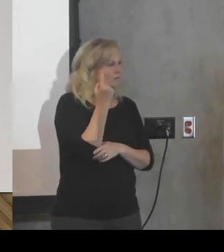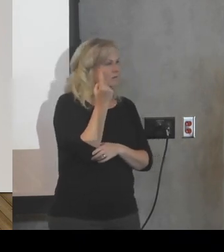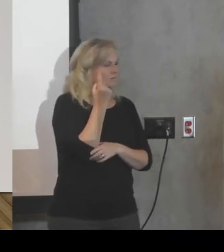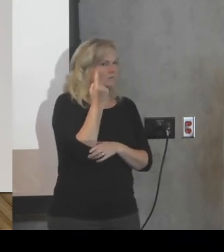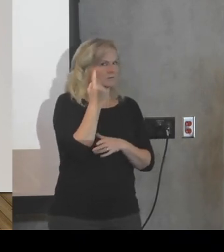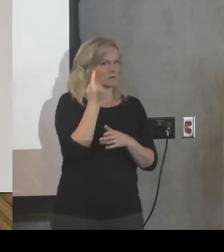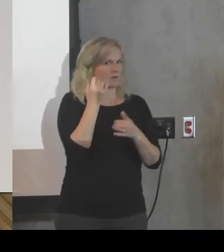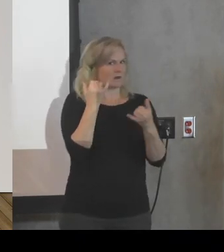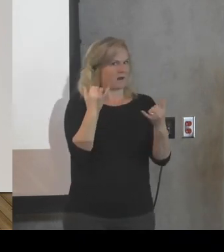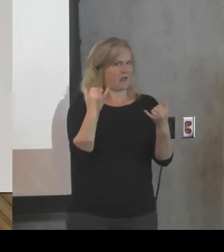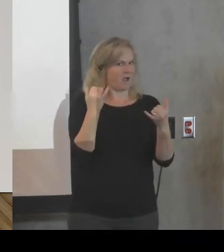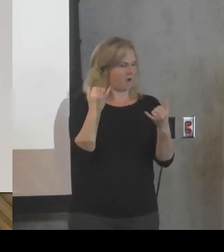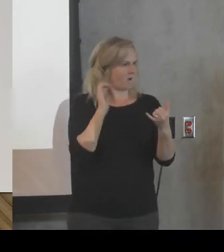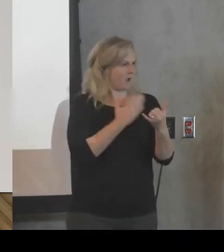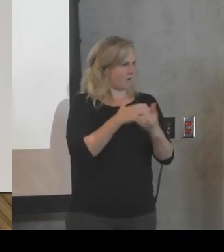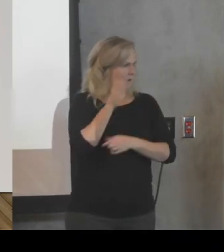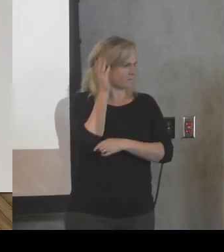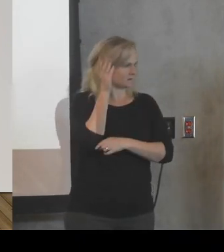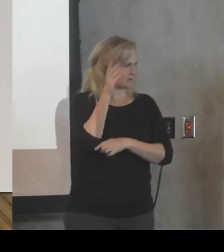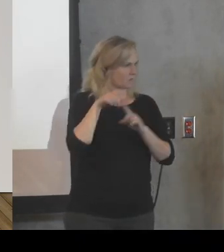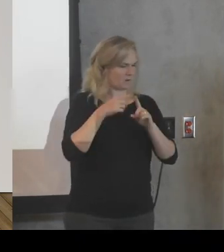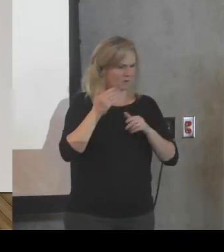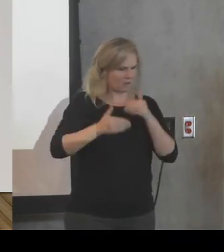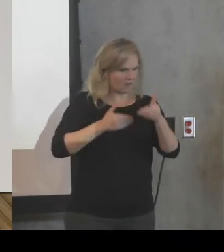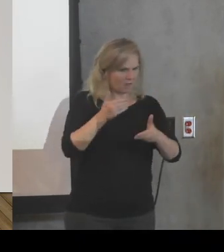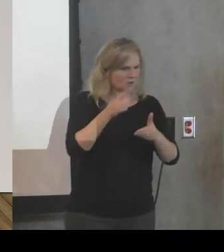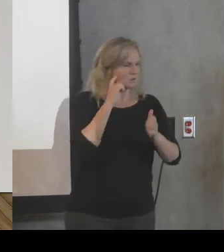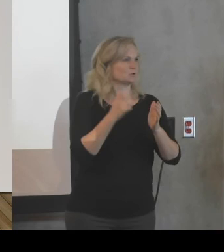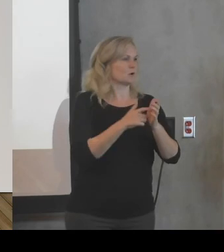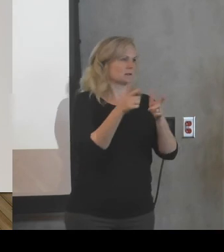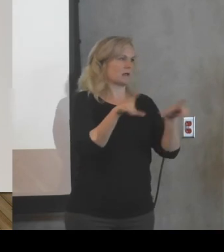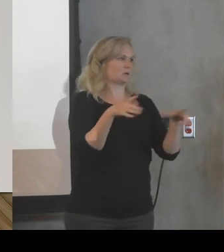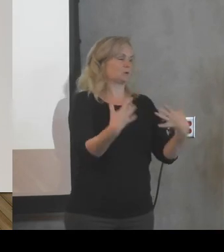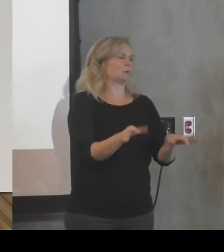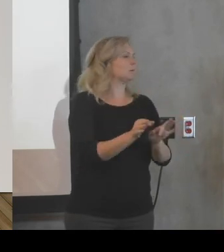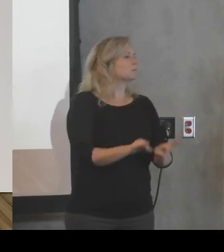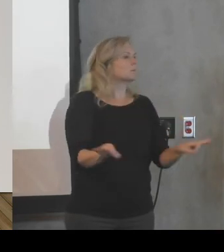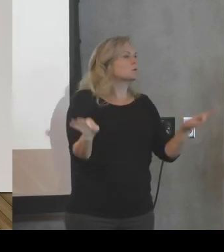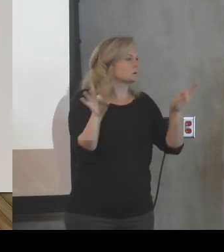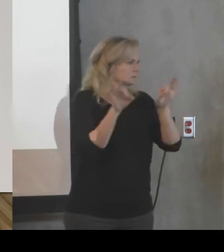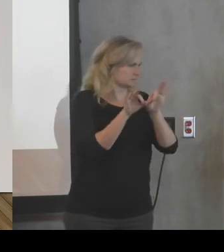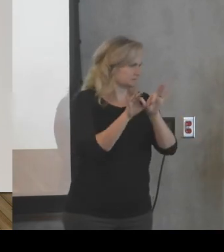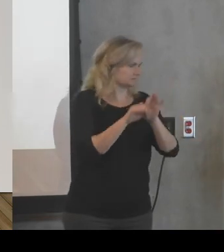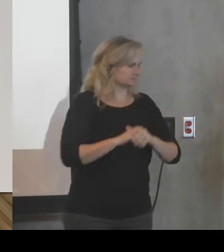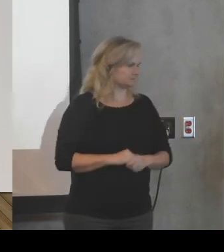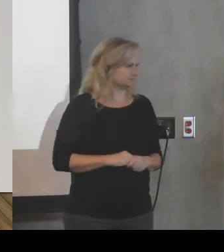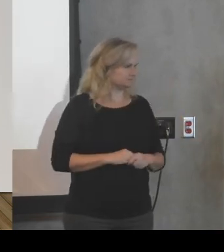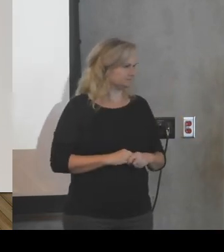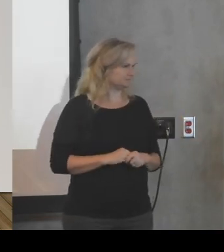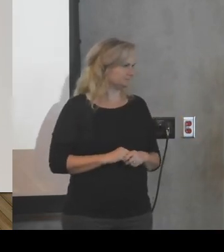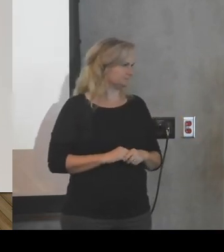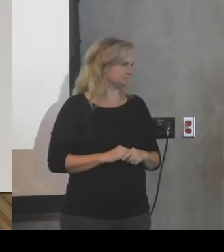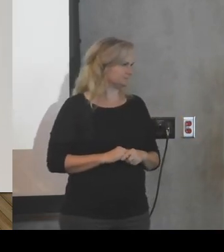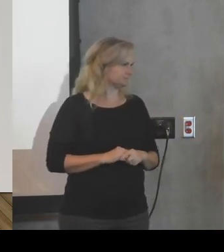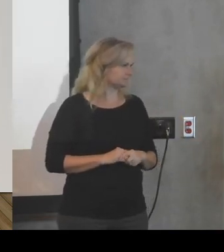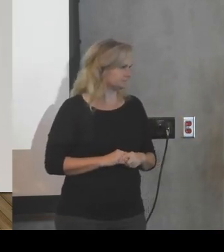we progress here the importance of language to school success.